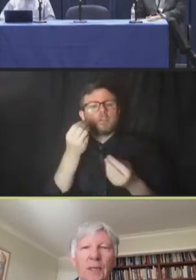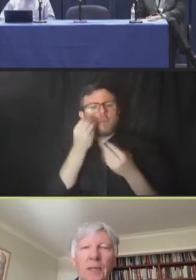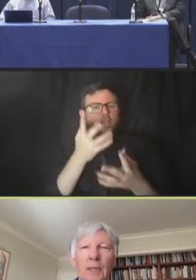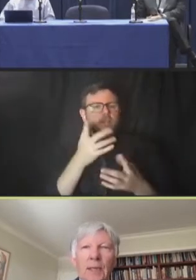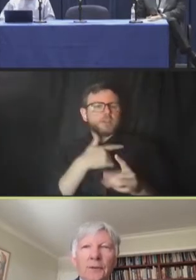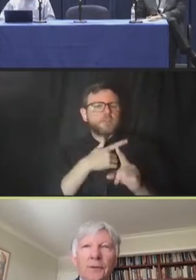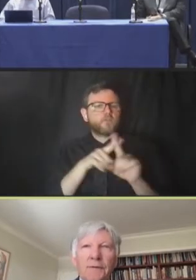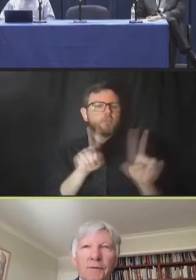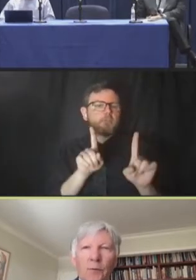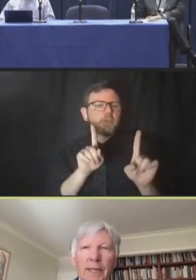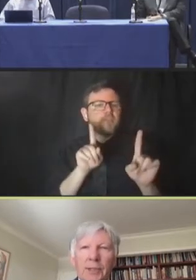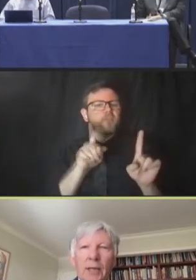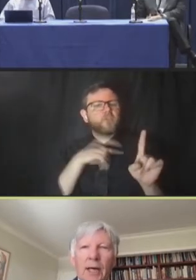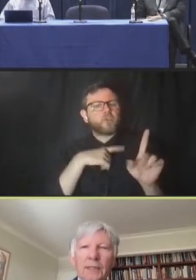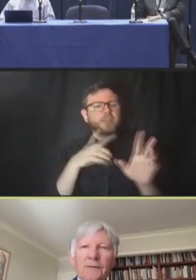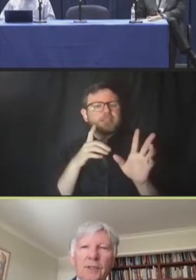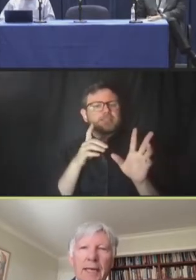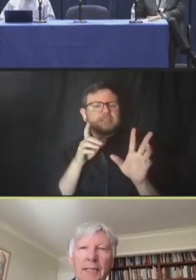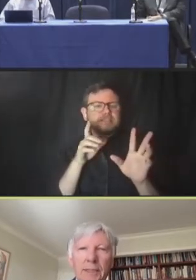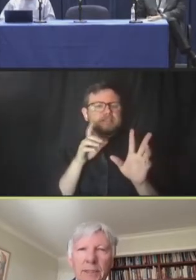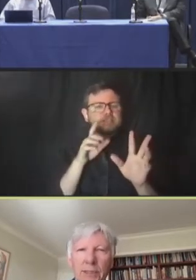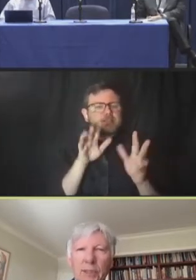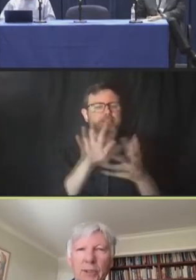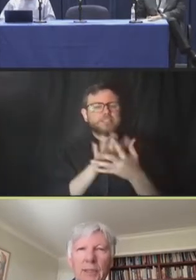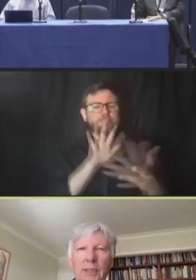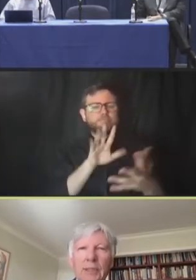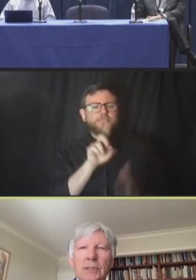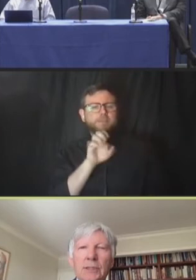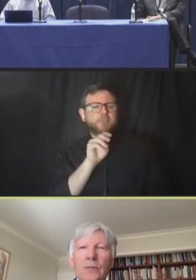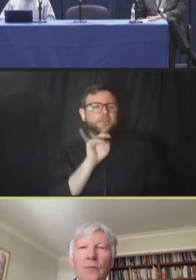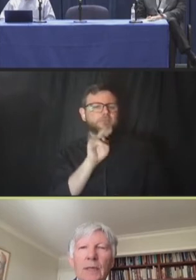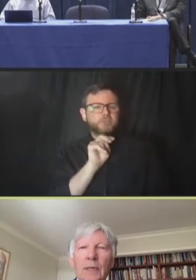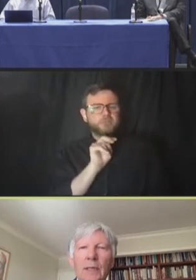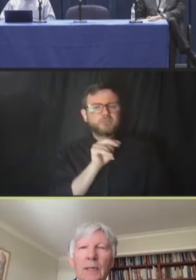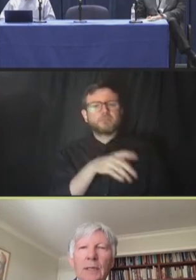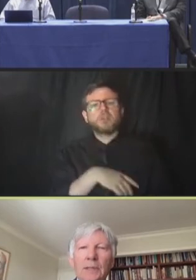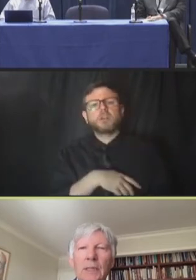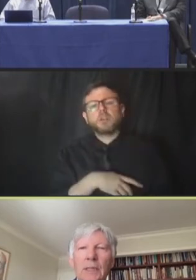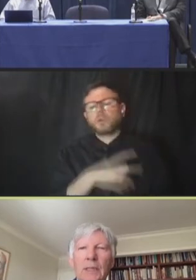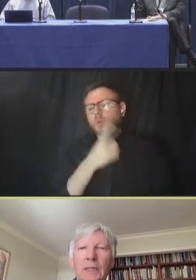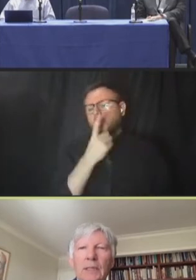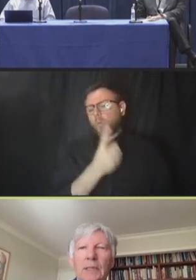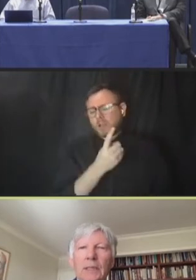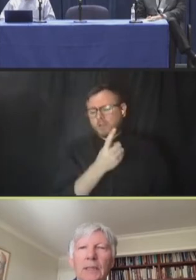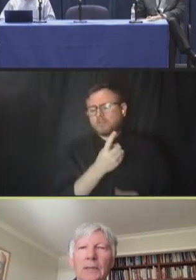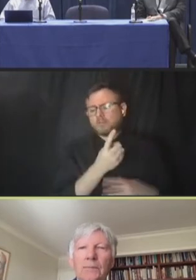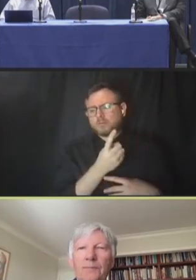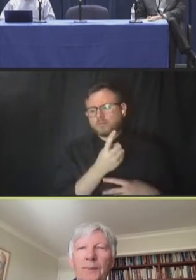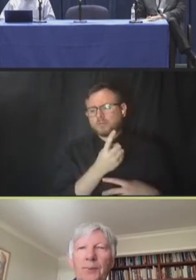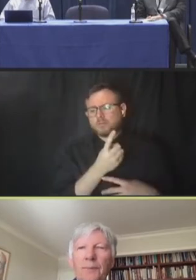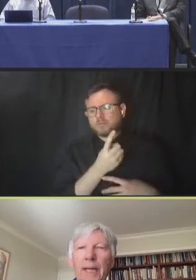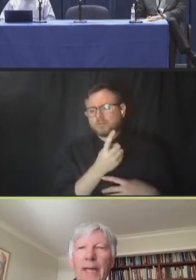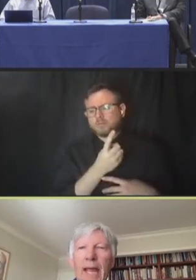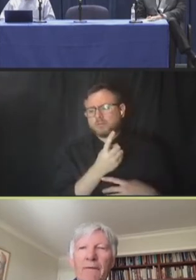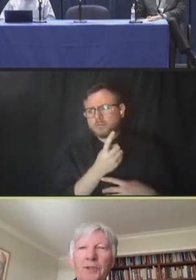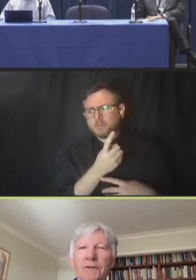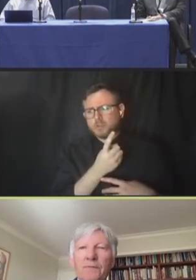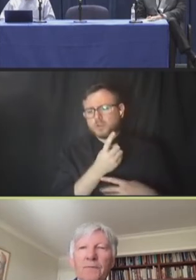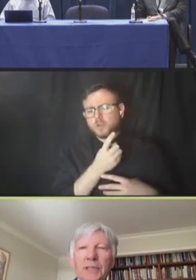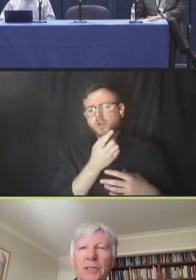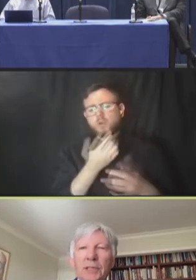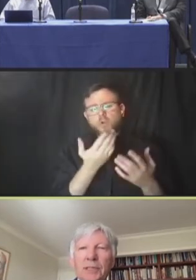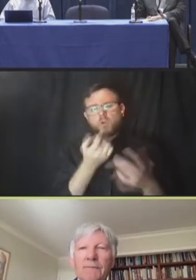dimensions. And there are 2 different ways that cognitive scientists look at this. One is that people may